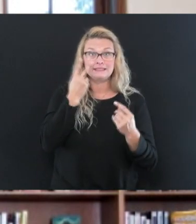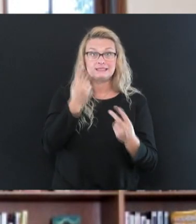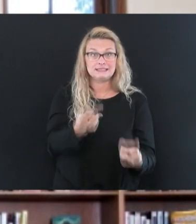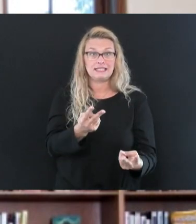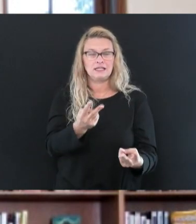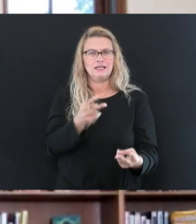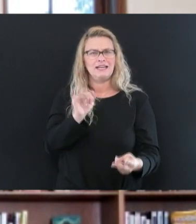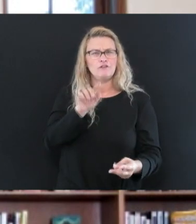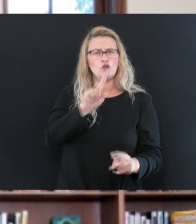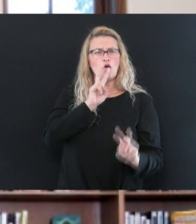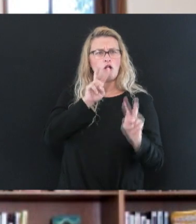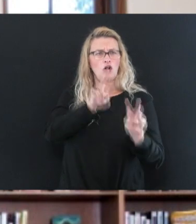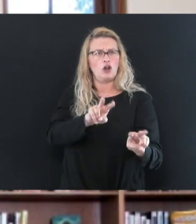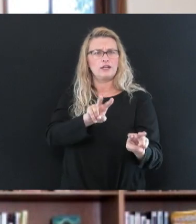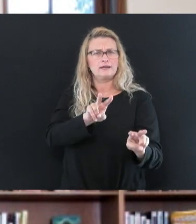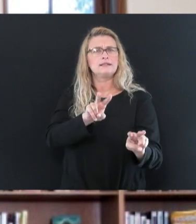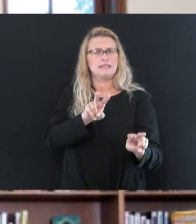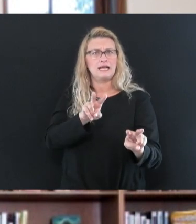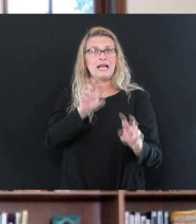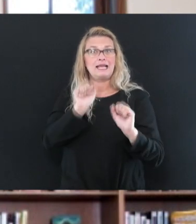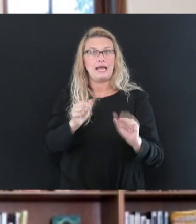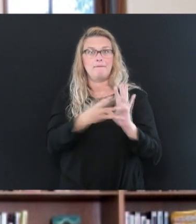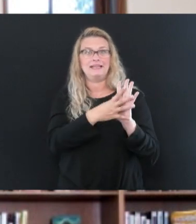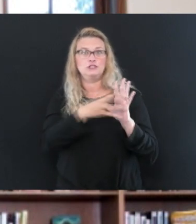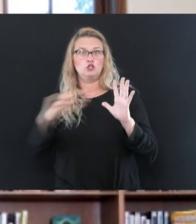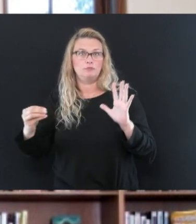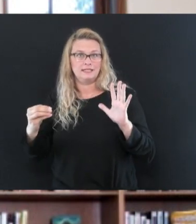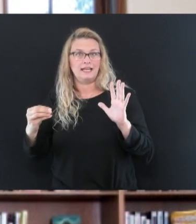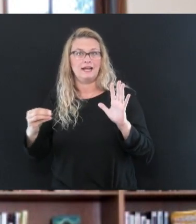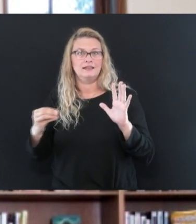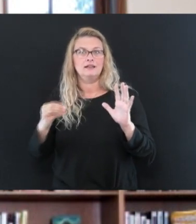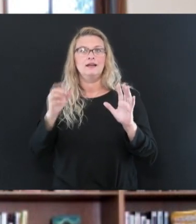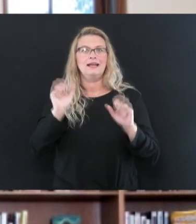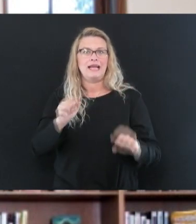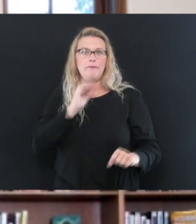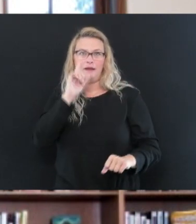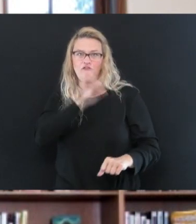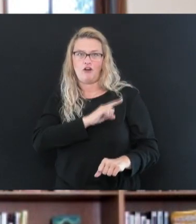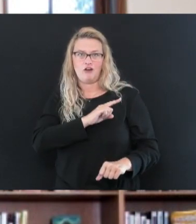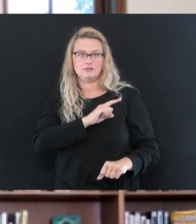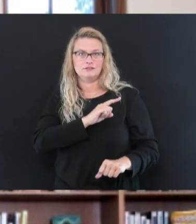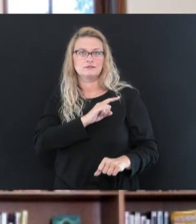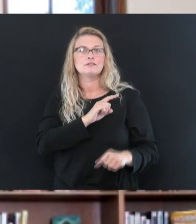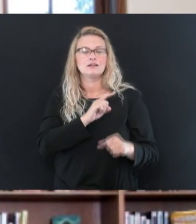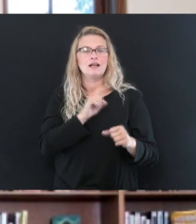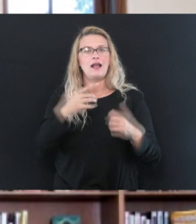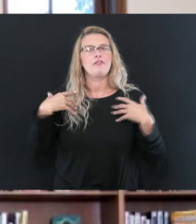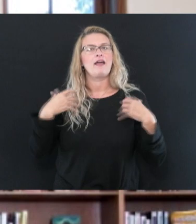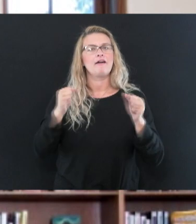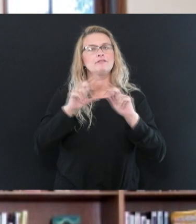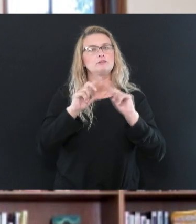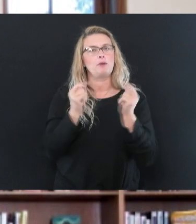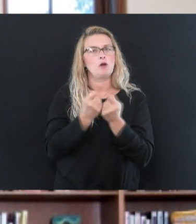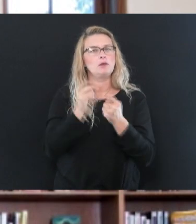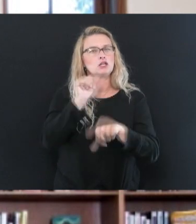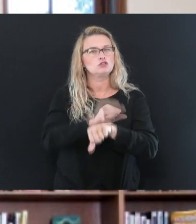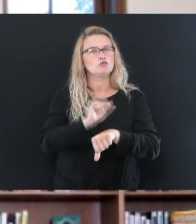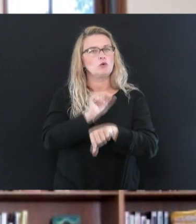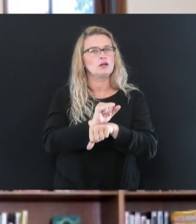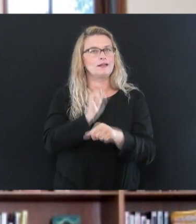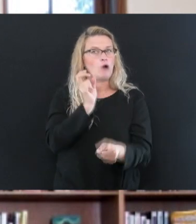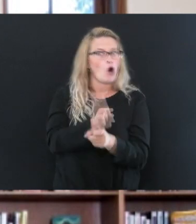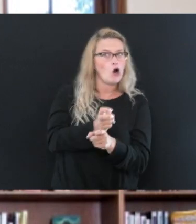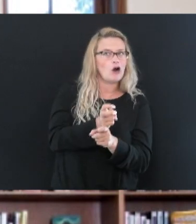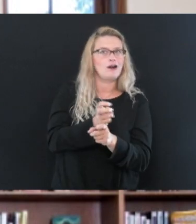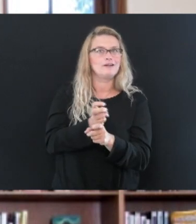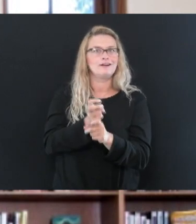this website that it can be duplicated, it can be false information, and our health department, is working very hard for this. But